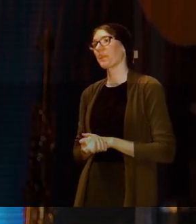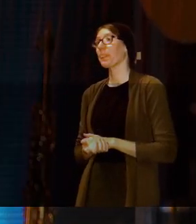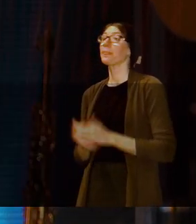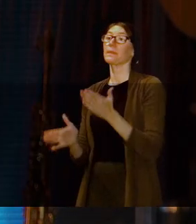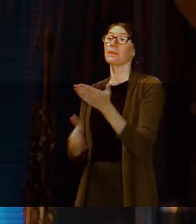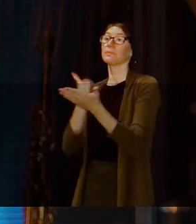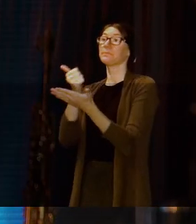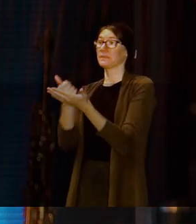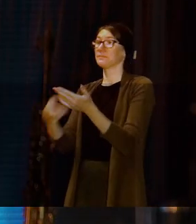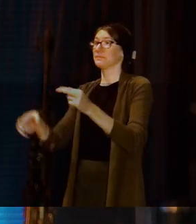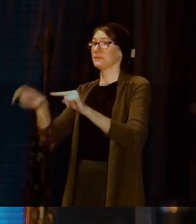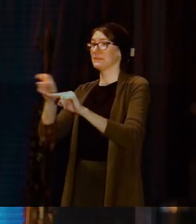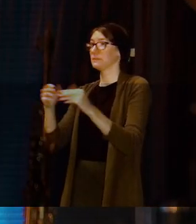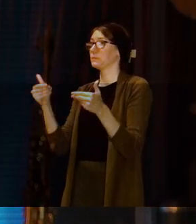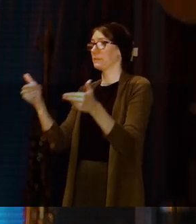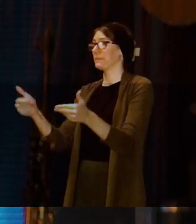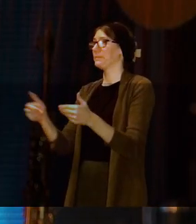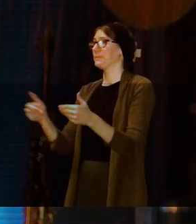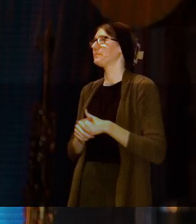Amen. Please be seated.